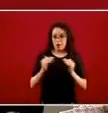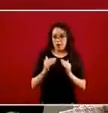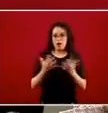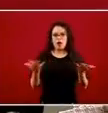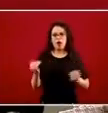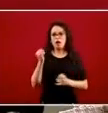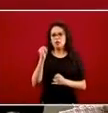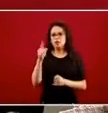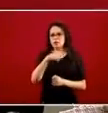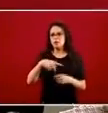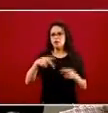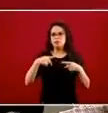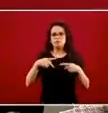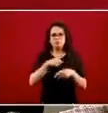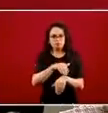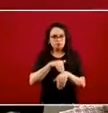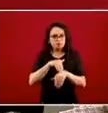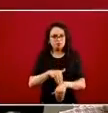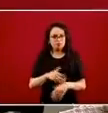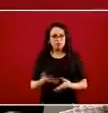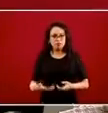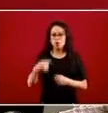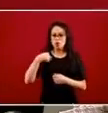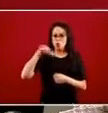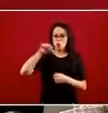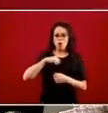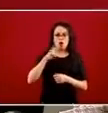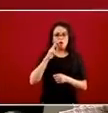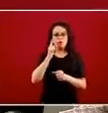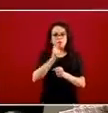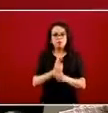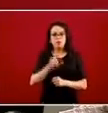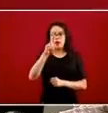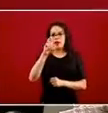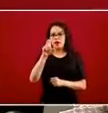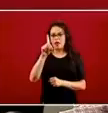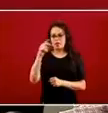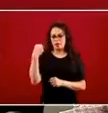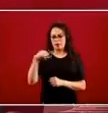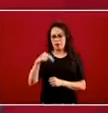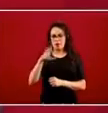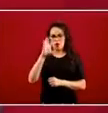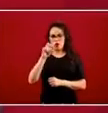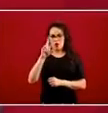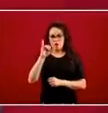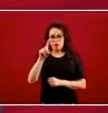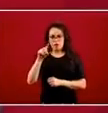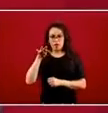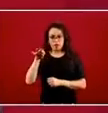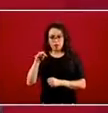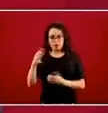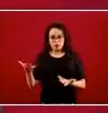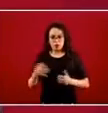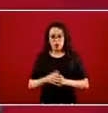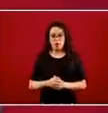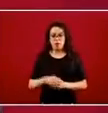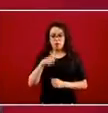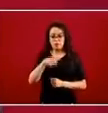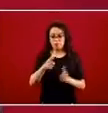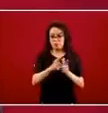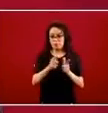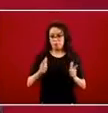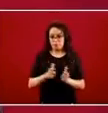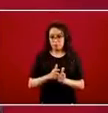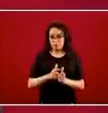that when it comes to communication, when it comes to creative means of staying home and